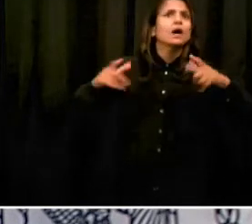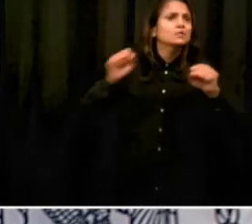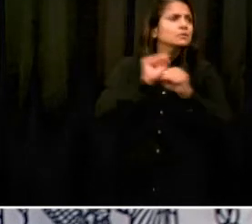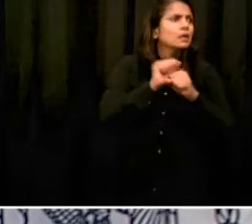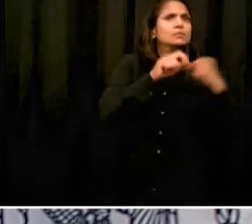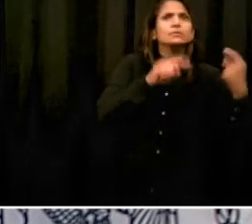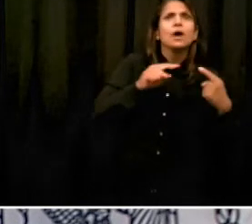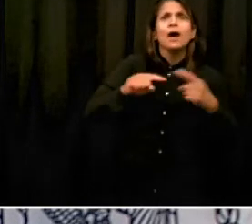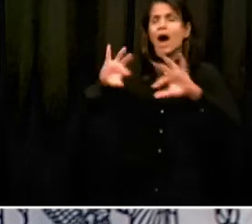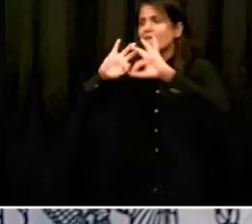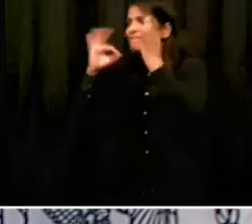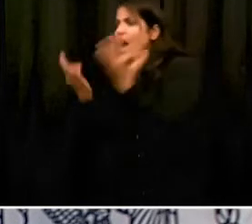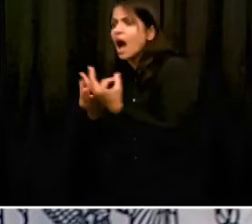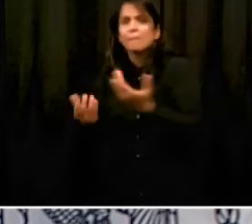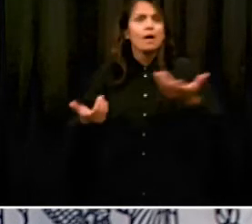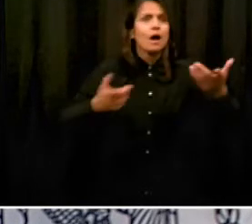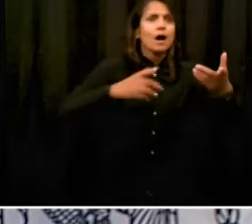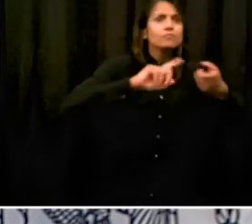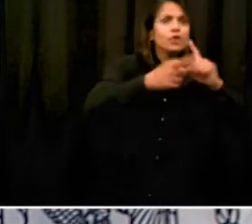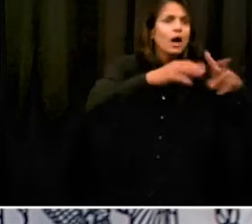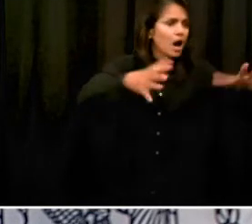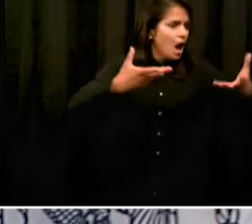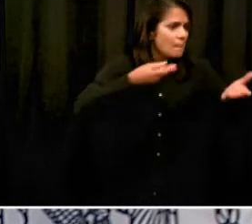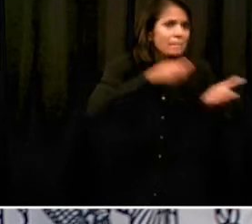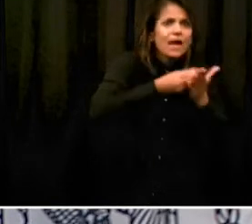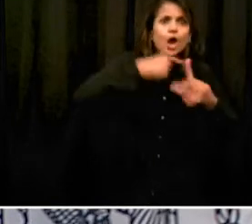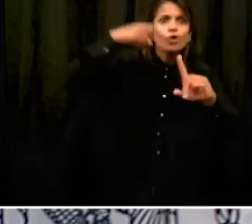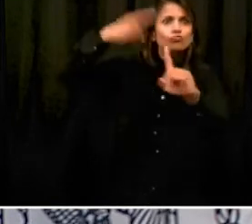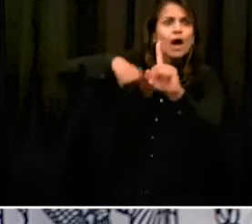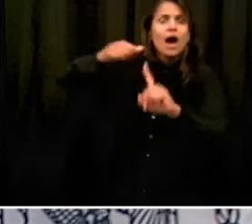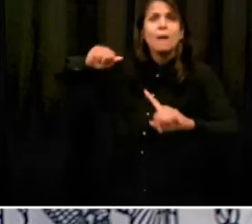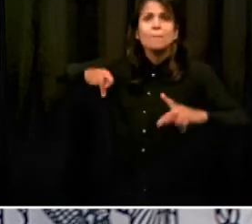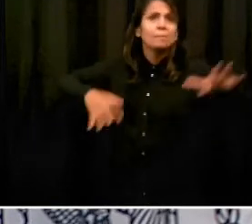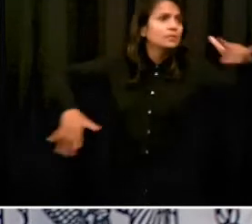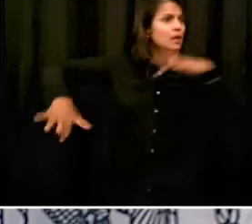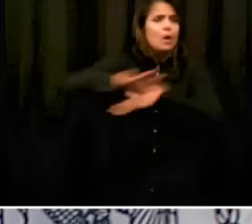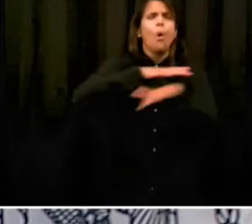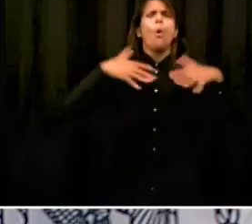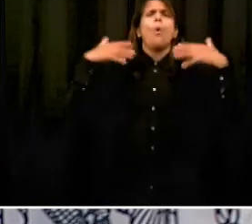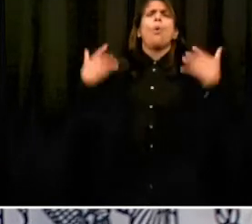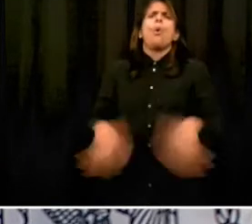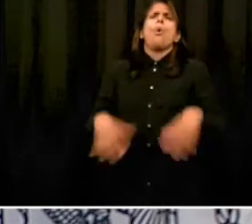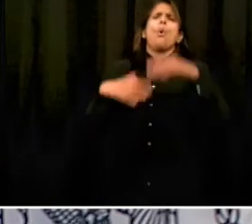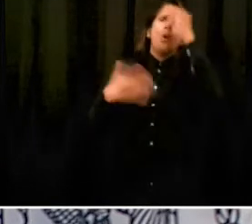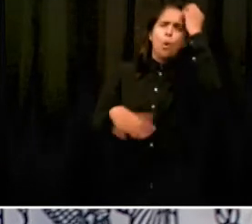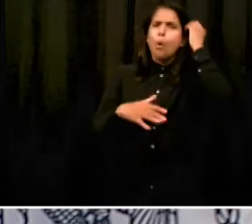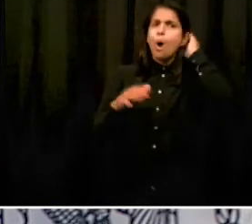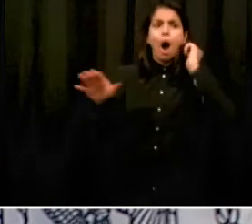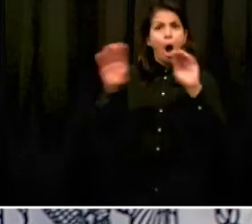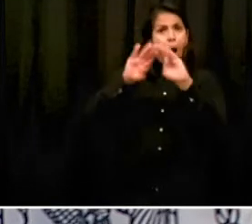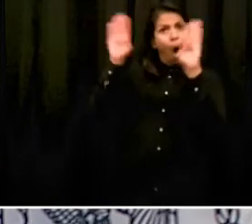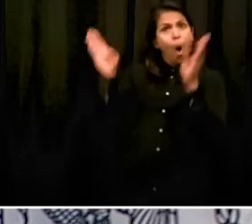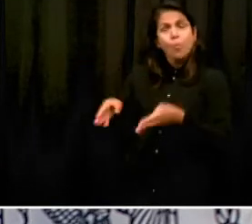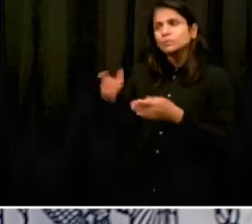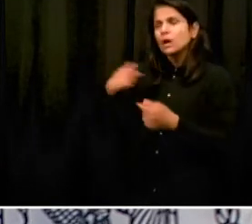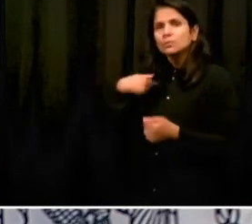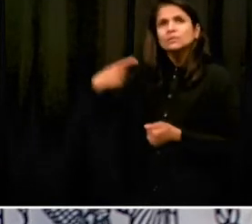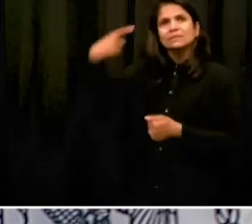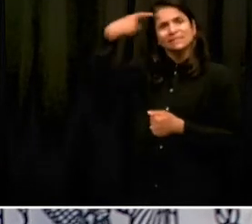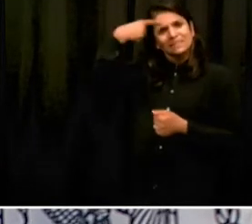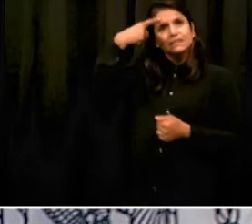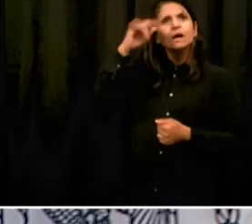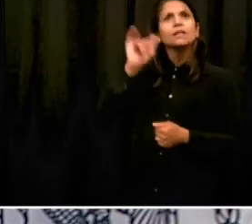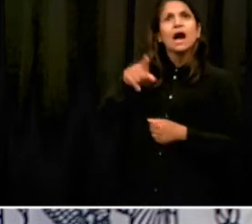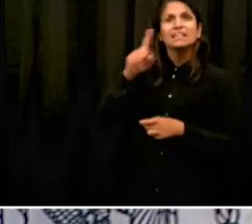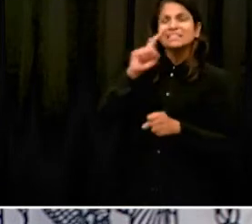housing. We need more jobs to come back. And I'm talking both construction jobs and permanent jobs, which